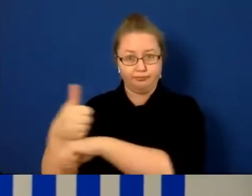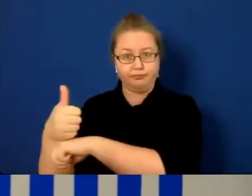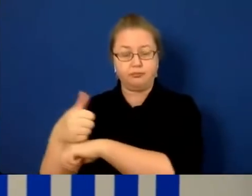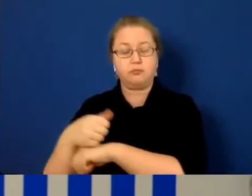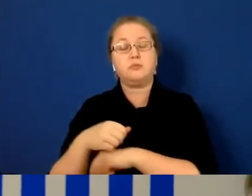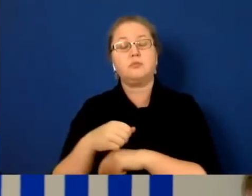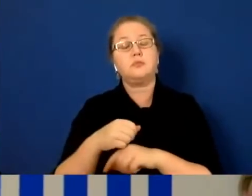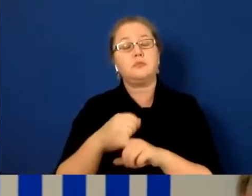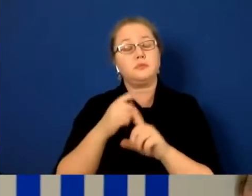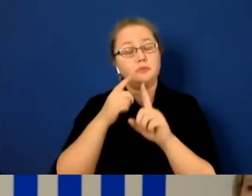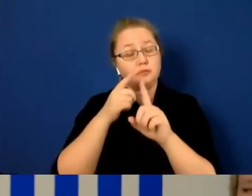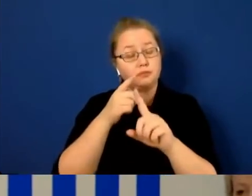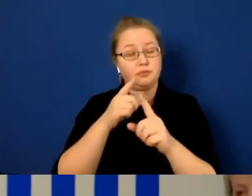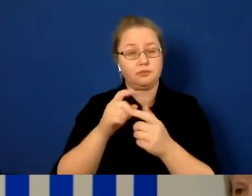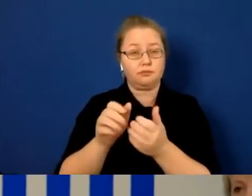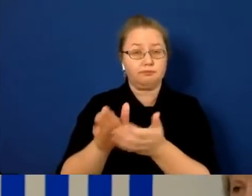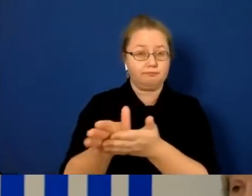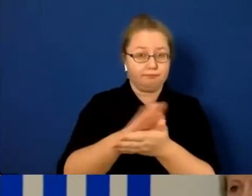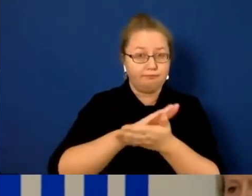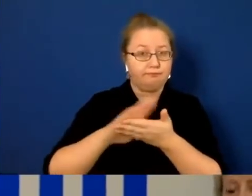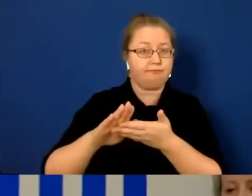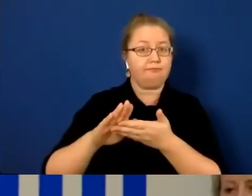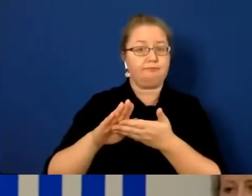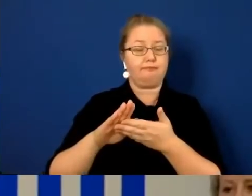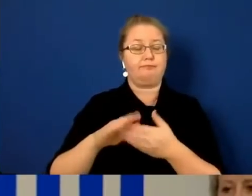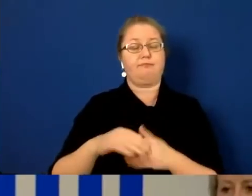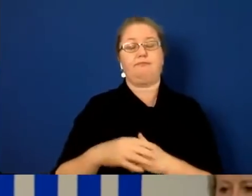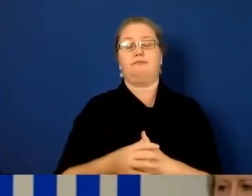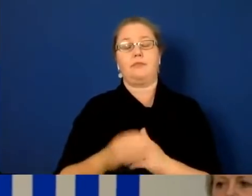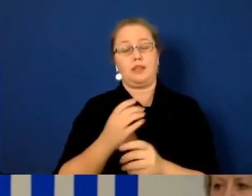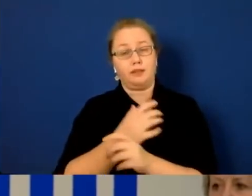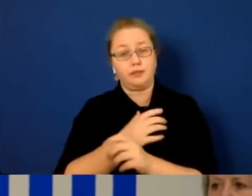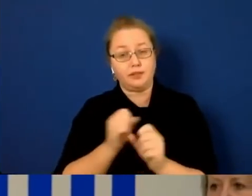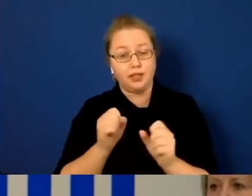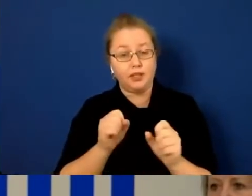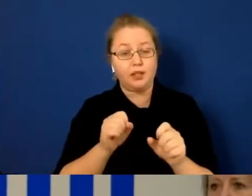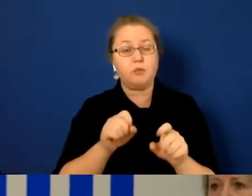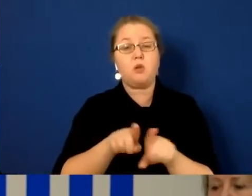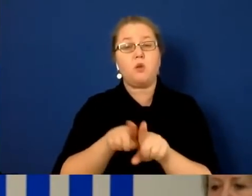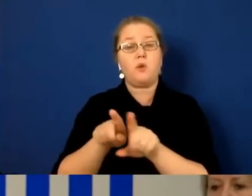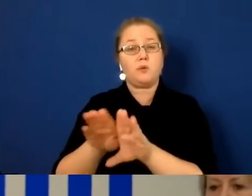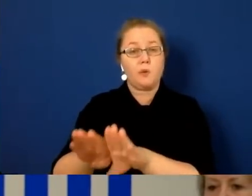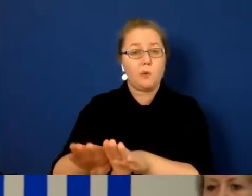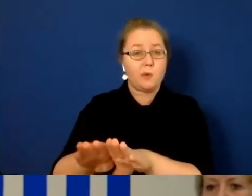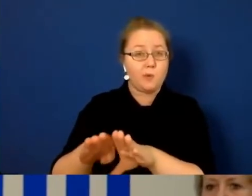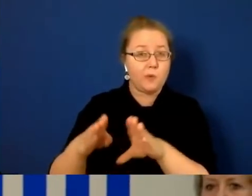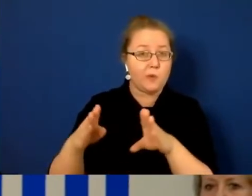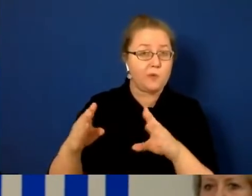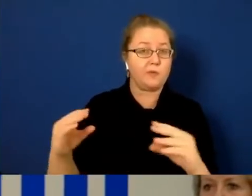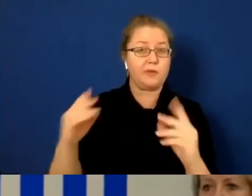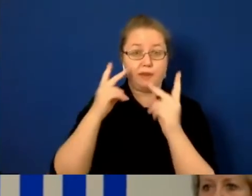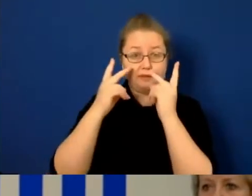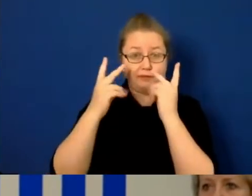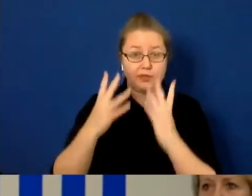Just to say, Shannon, that we'll be reporting next week on the progress in terms of the hirings we're making of healthcare workers